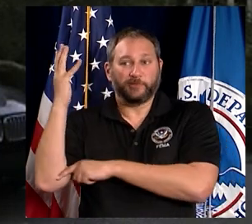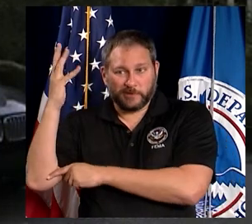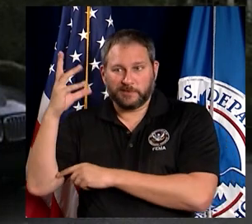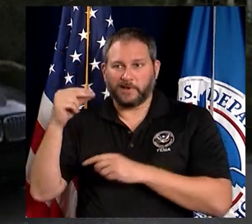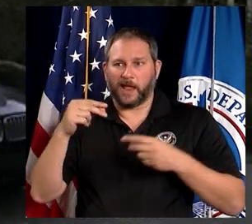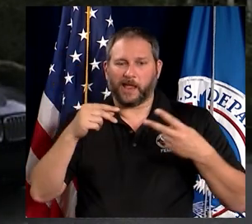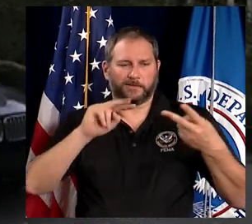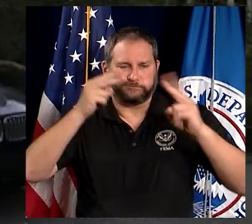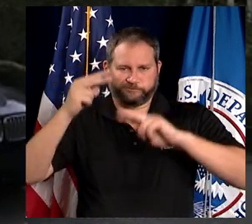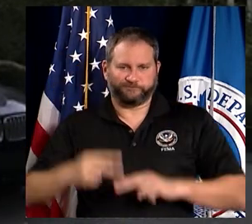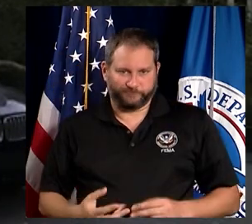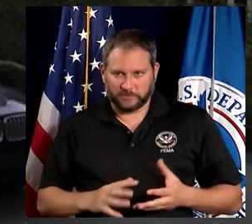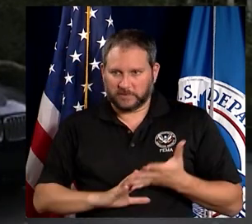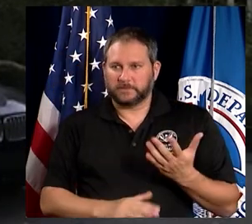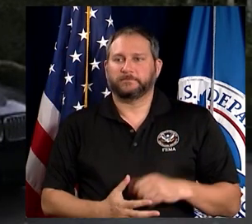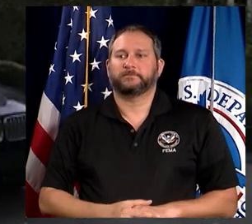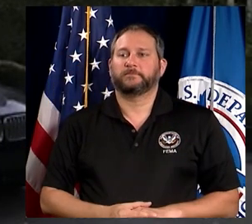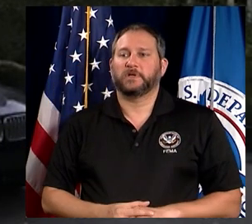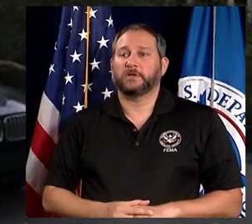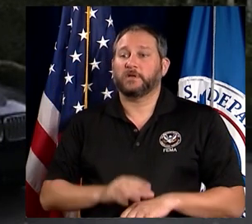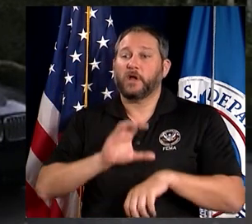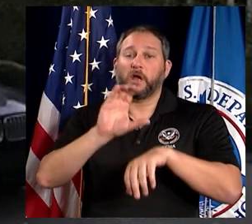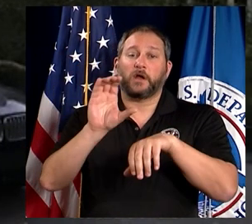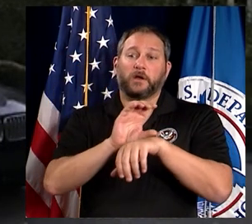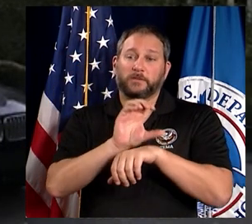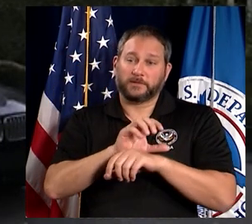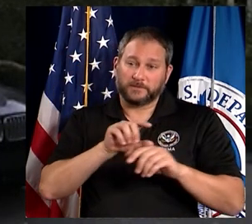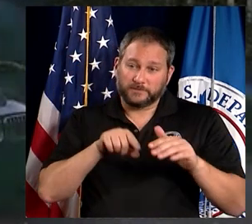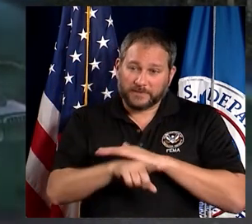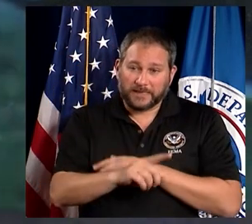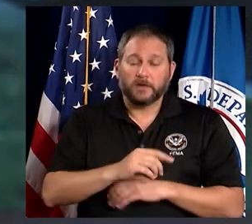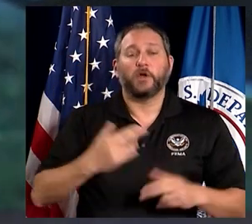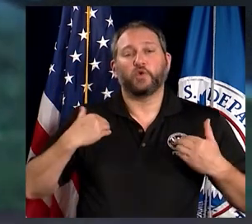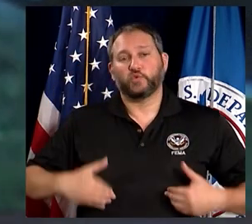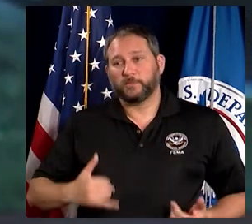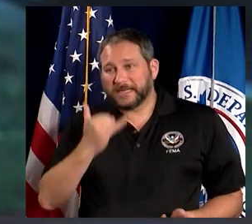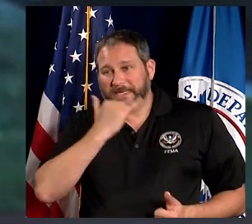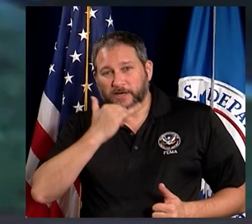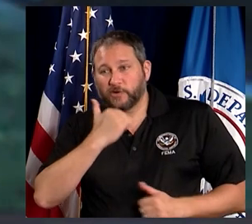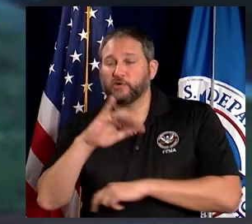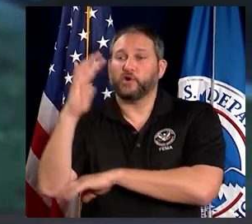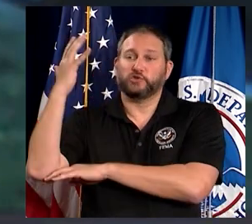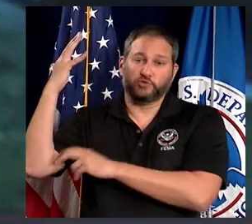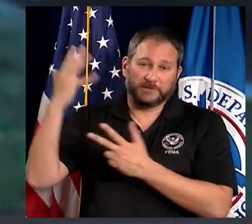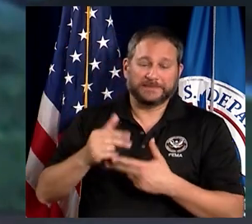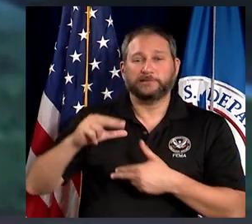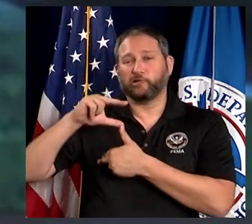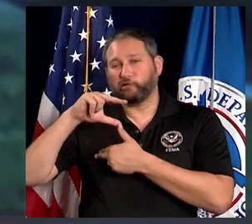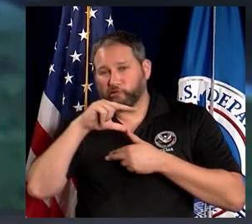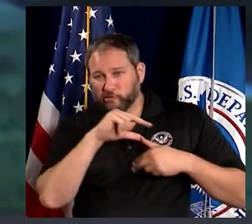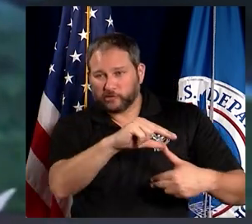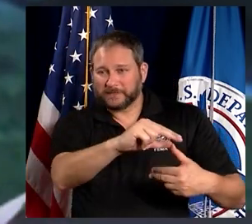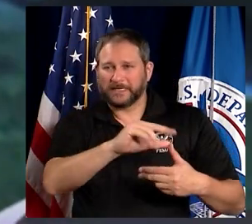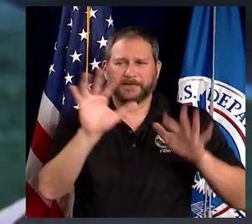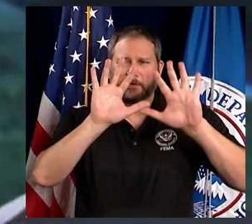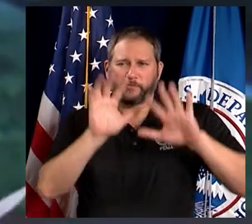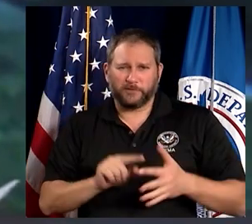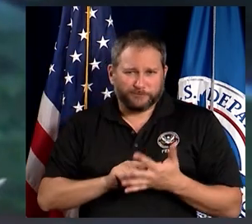human error, from hurricanes to that tree down the street, we have plenty of growing threats to dodge.